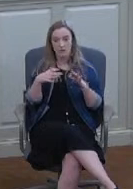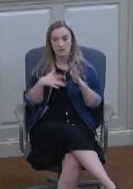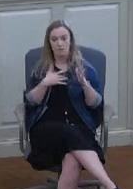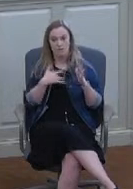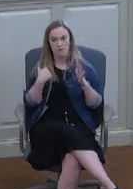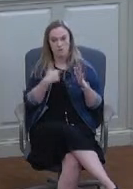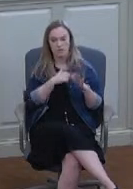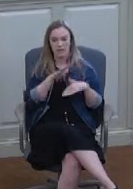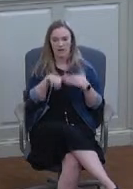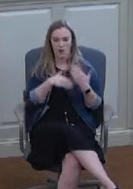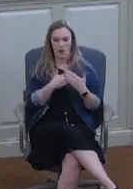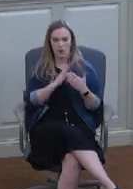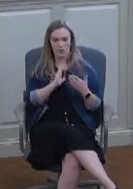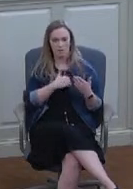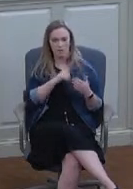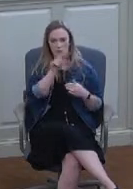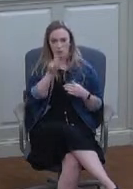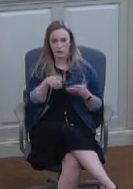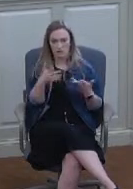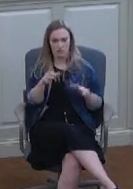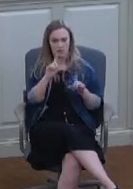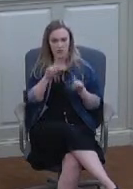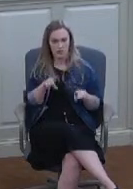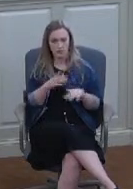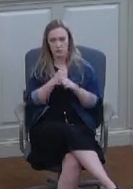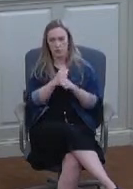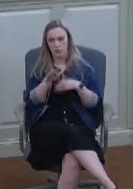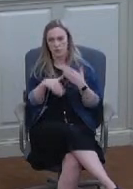answered and received the information we need.